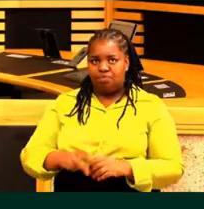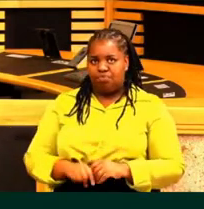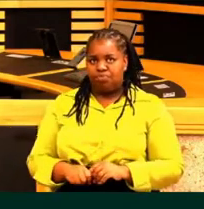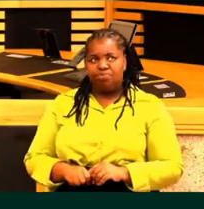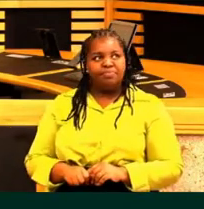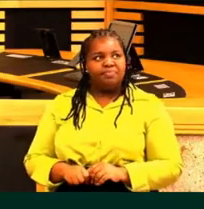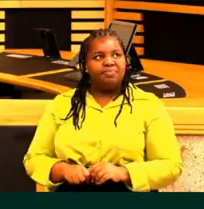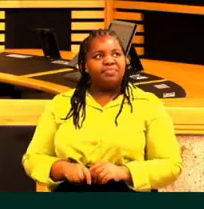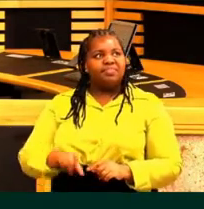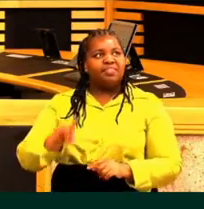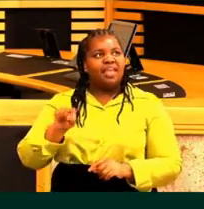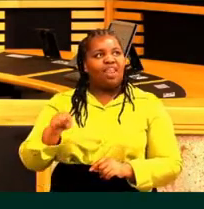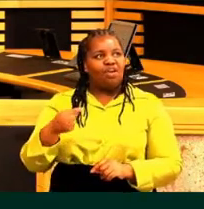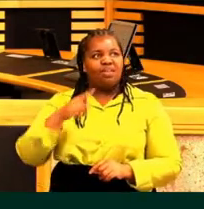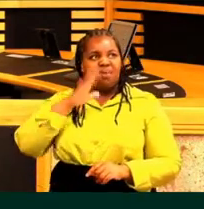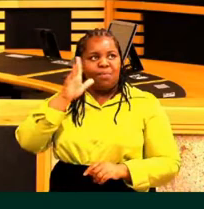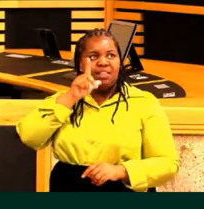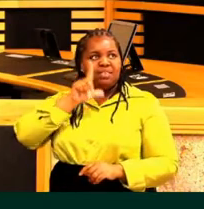collaboration